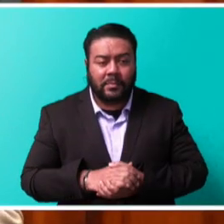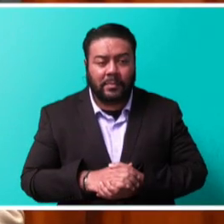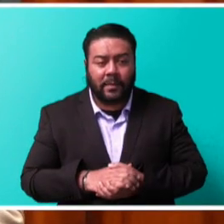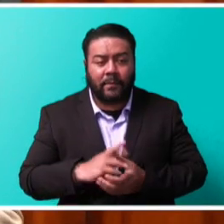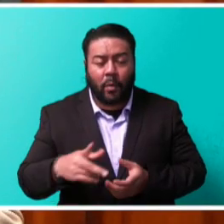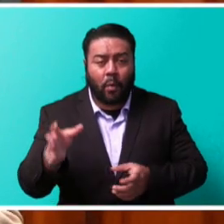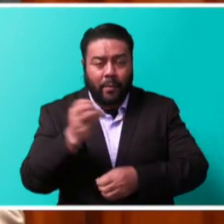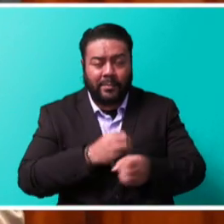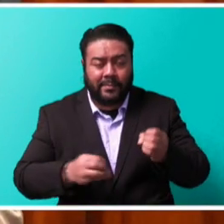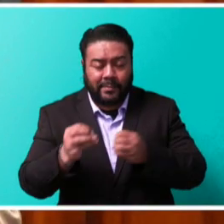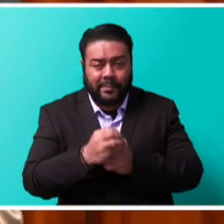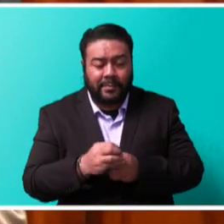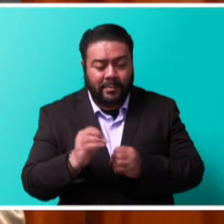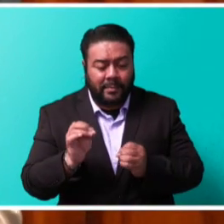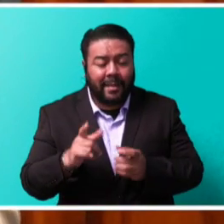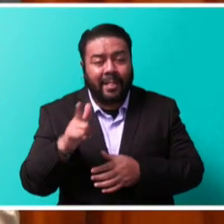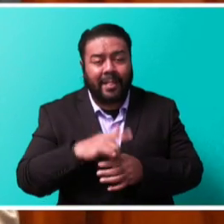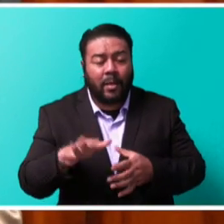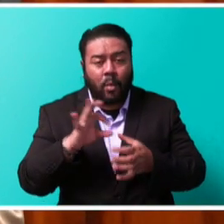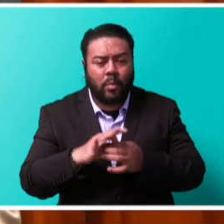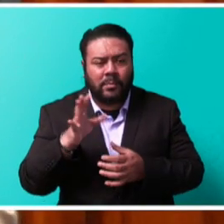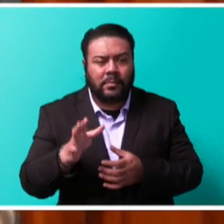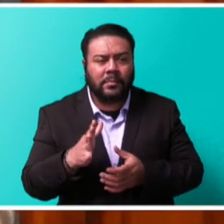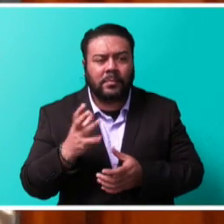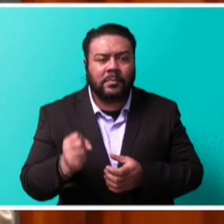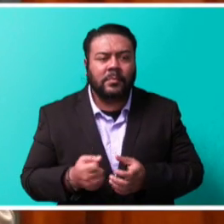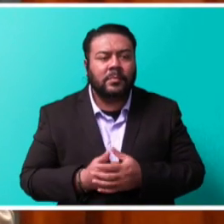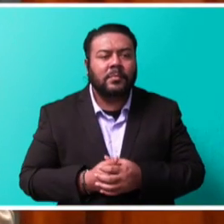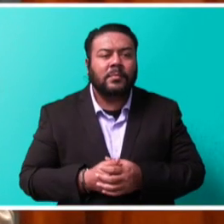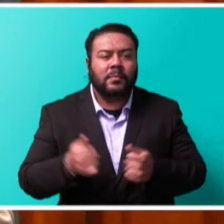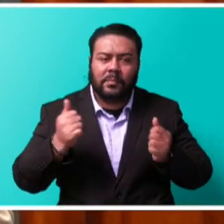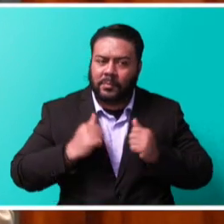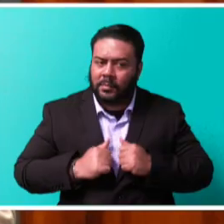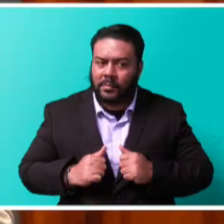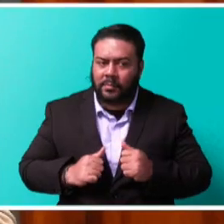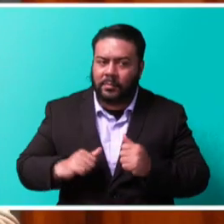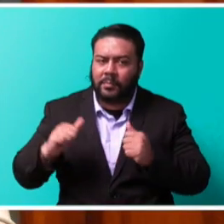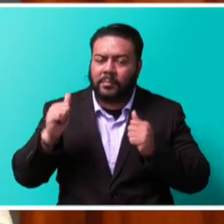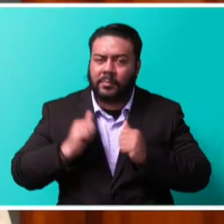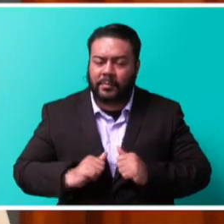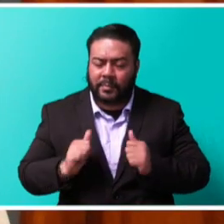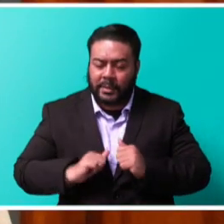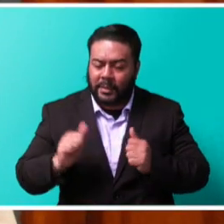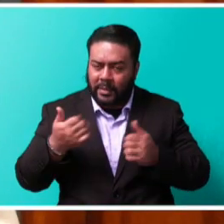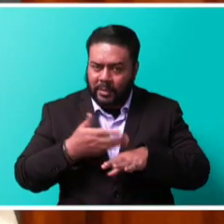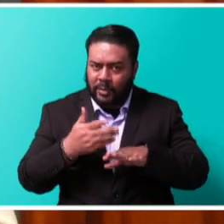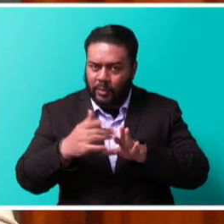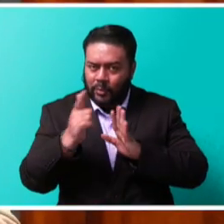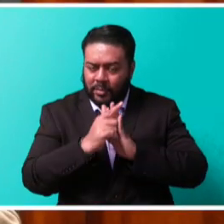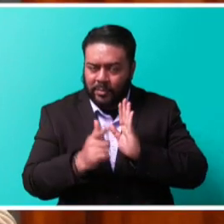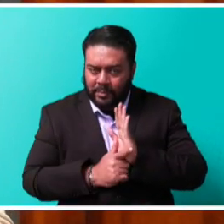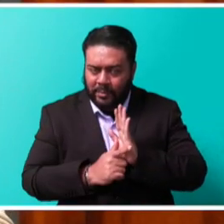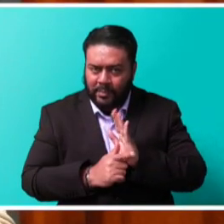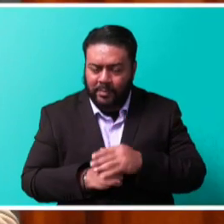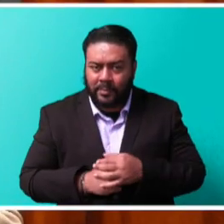officers, operators, landowners, and stakeholders to effectively implement the provisions of the new legislation. Honorable Speaker,